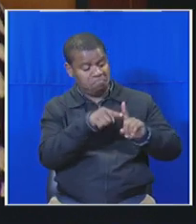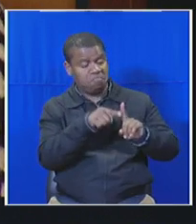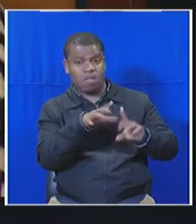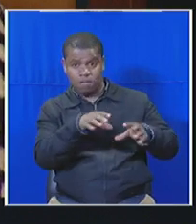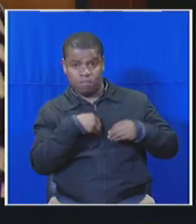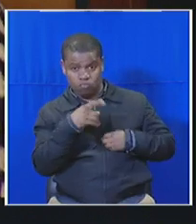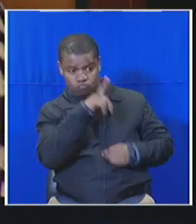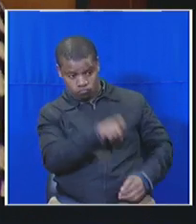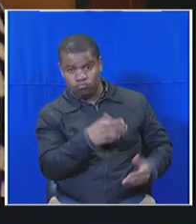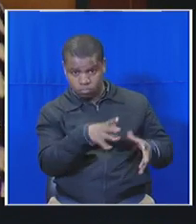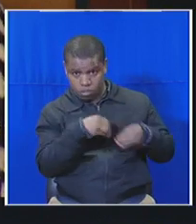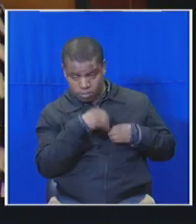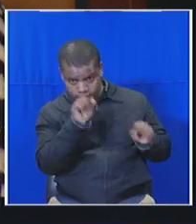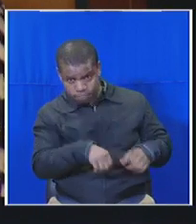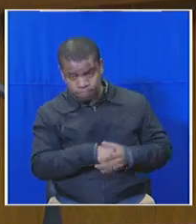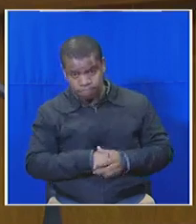question?